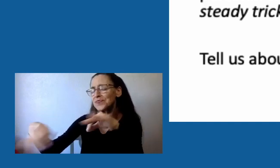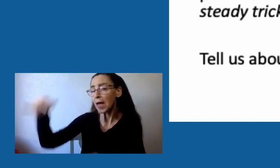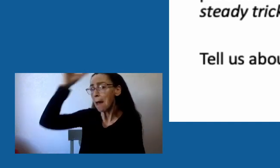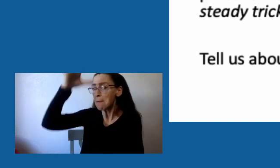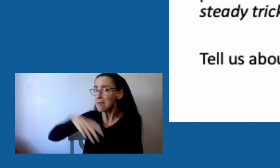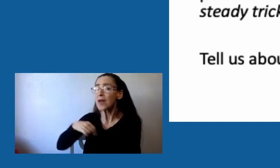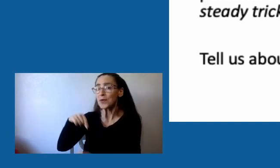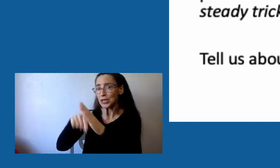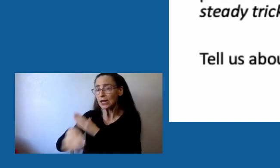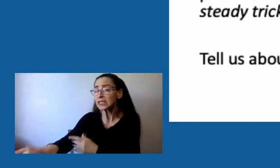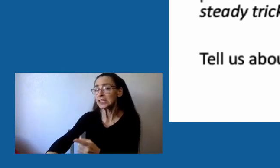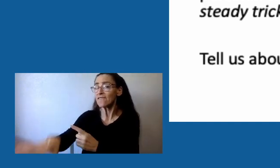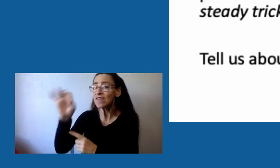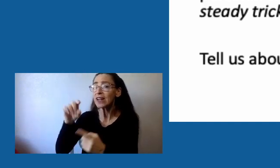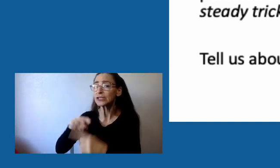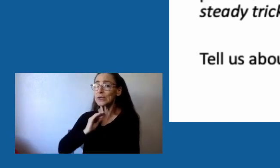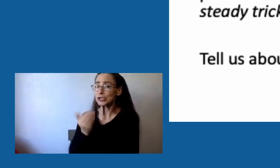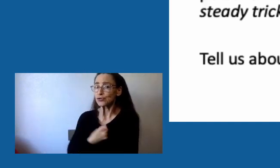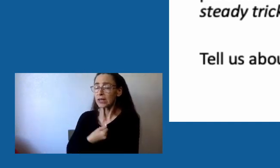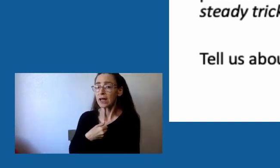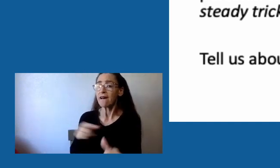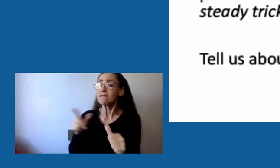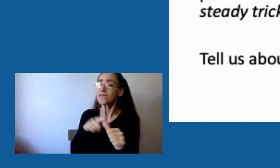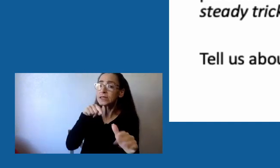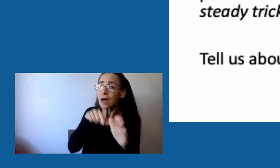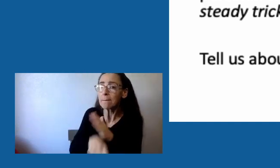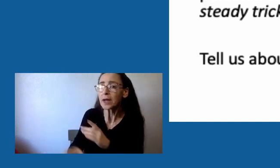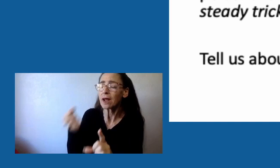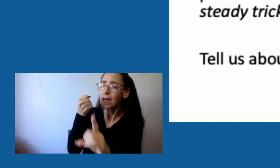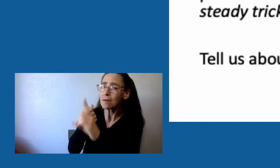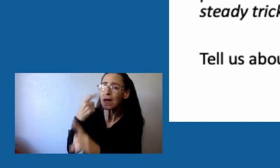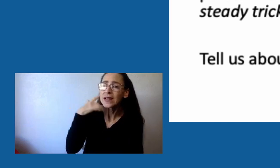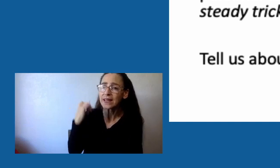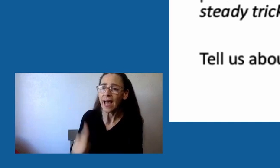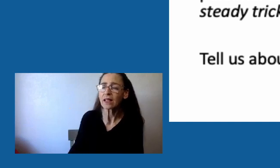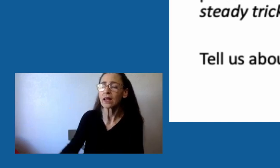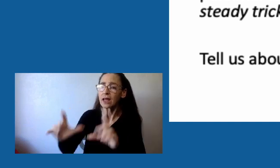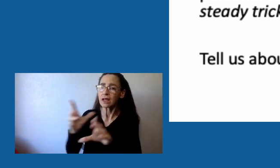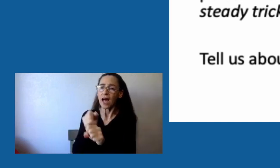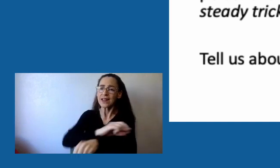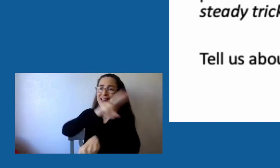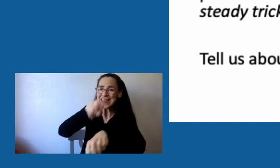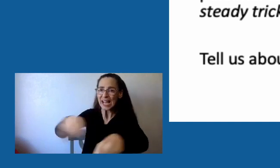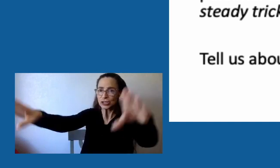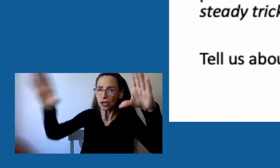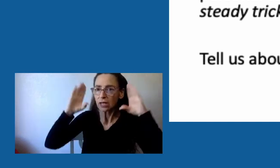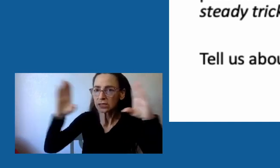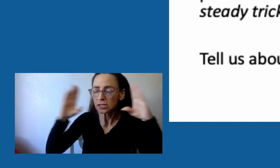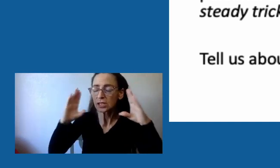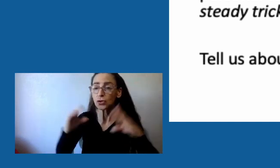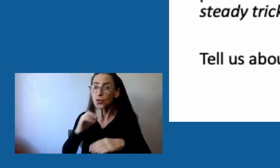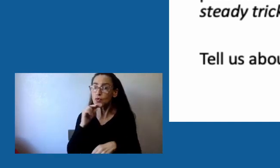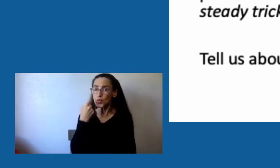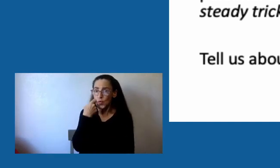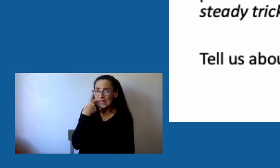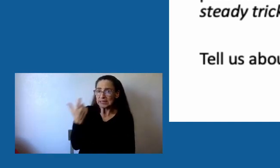committed the crime because they discovered she was trans. Gwen's murder was the first murder of a trans teen that impacted California and garnered national attention. But you just recently, as this coming up, and